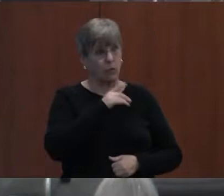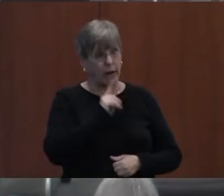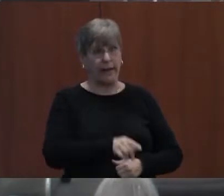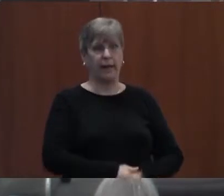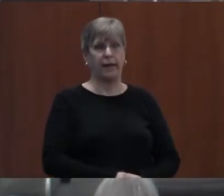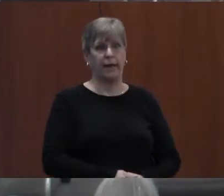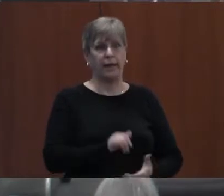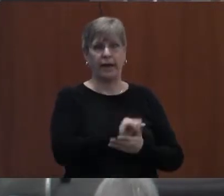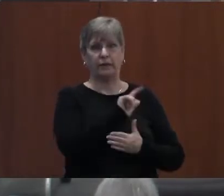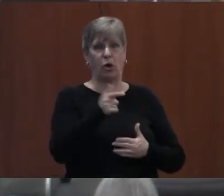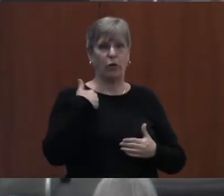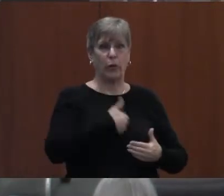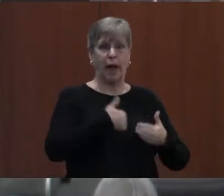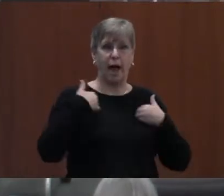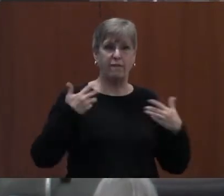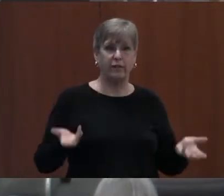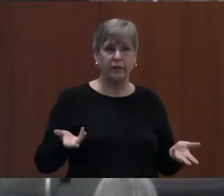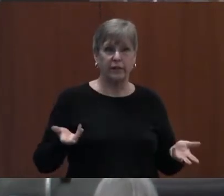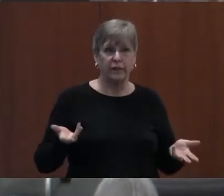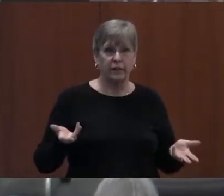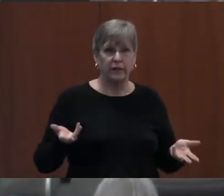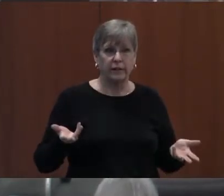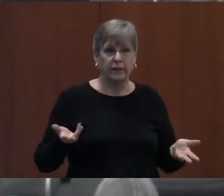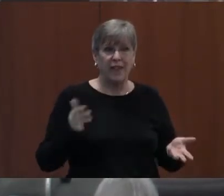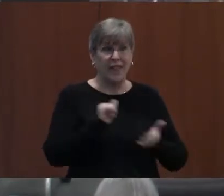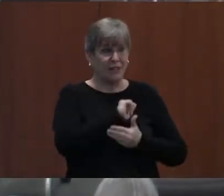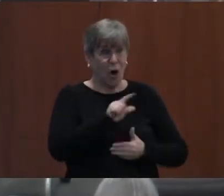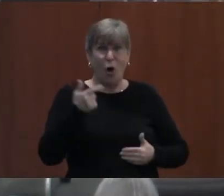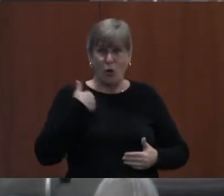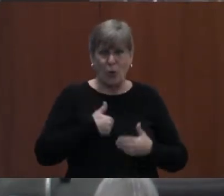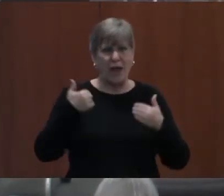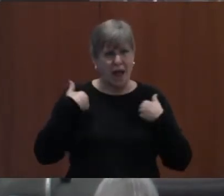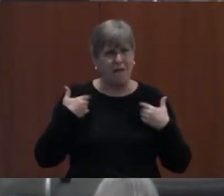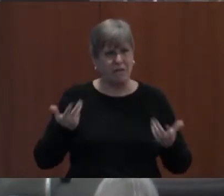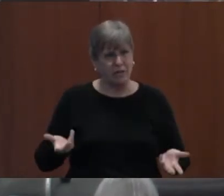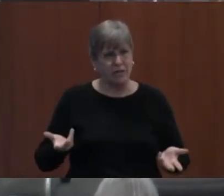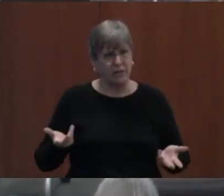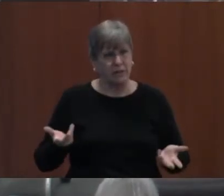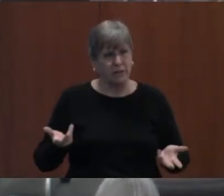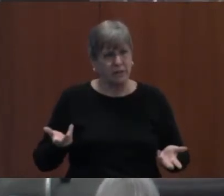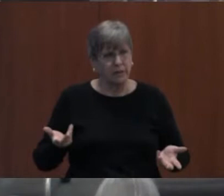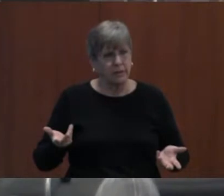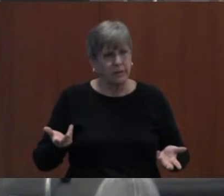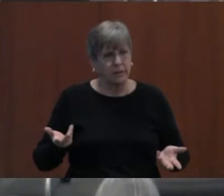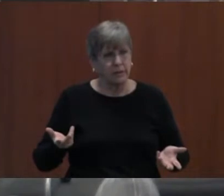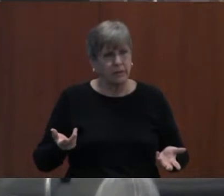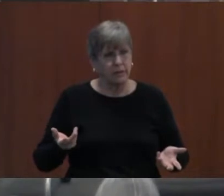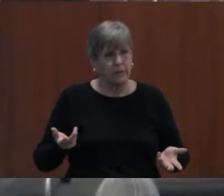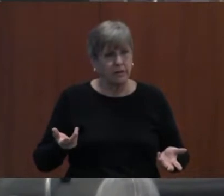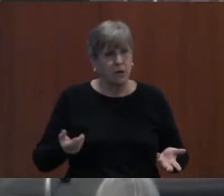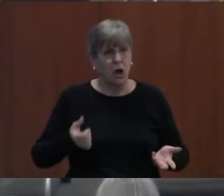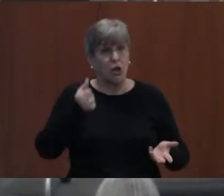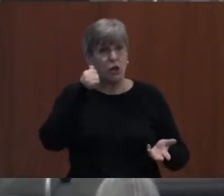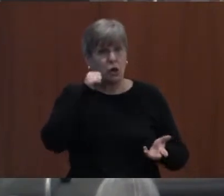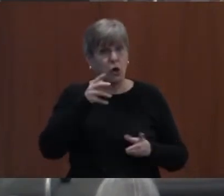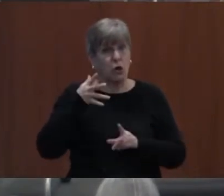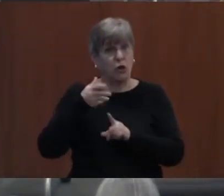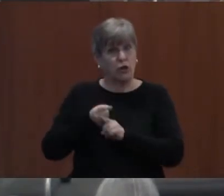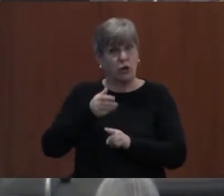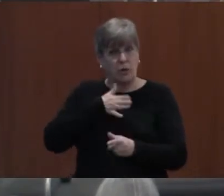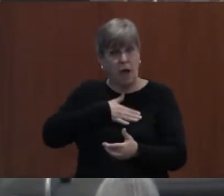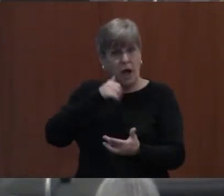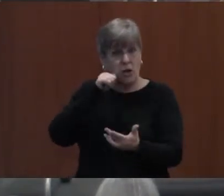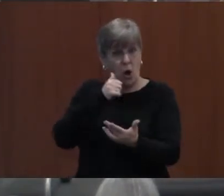Really? That's all we have? That's all we have. The girl that assaulted my